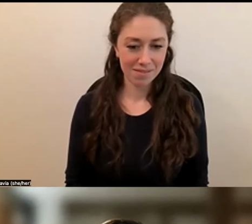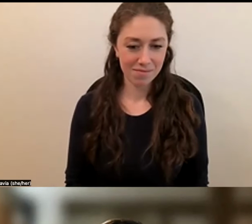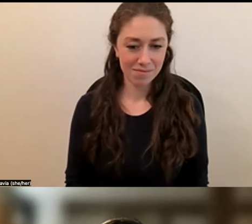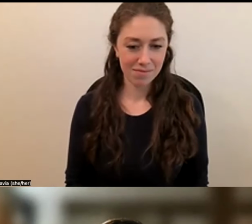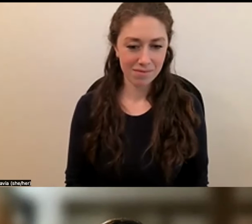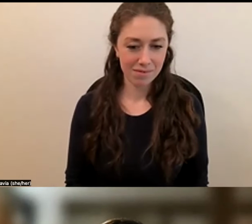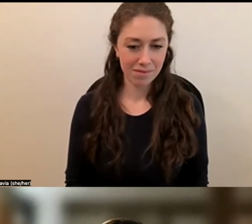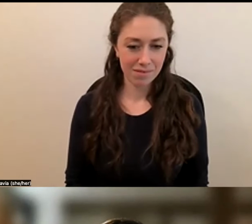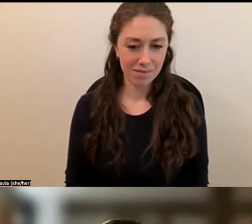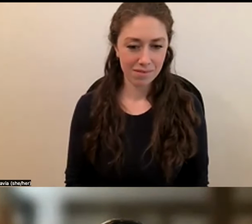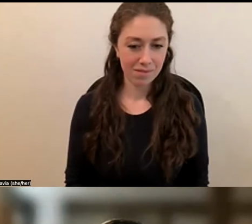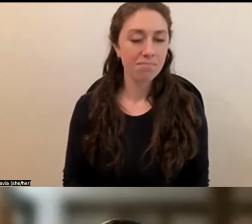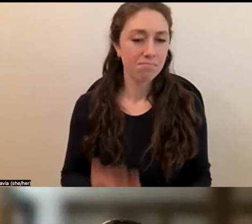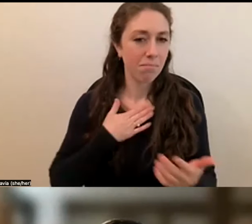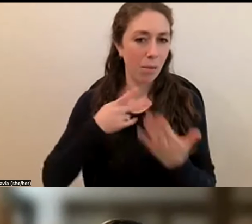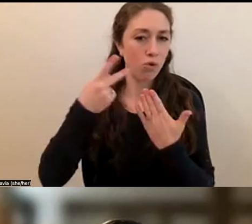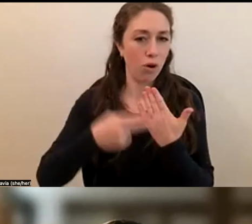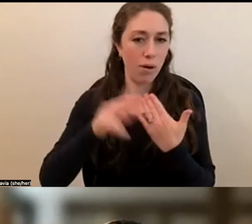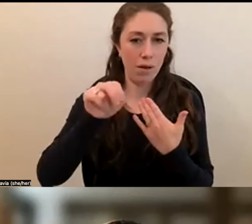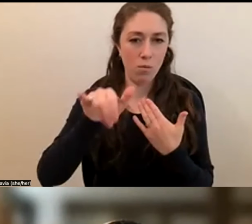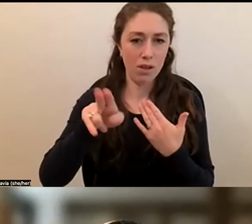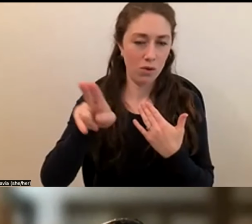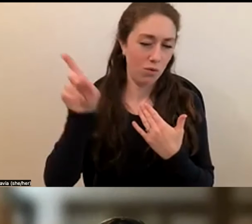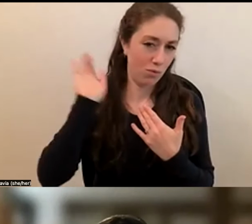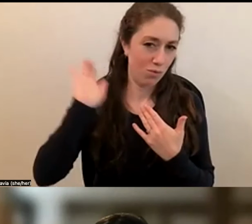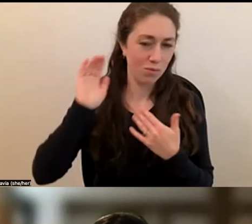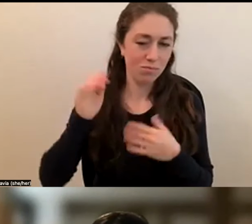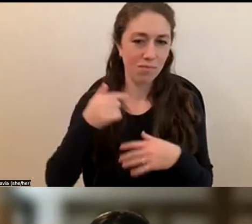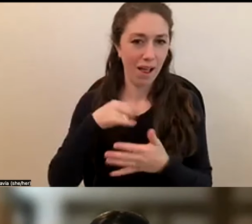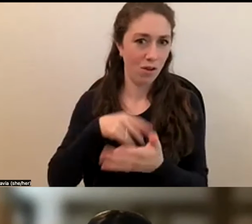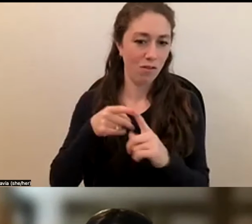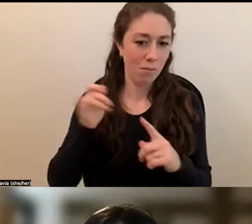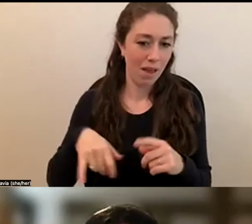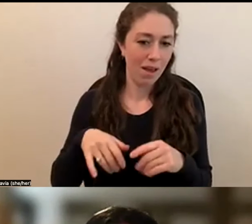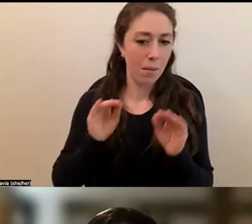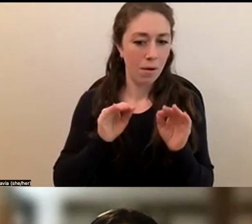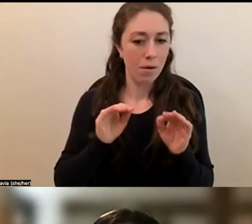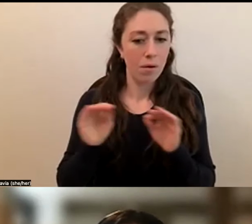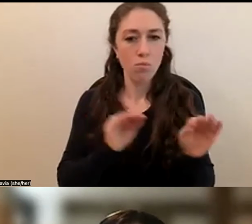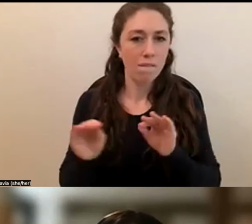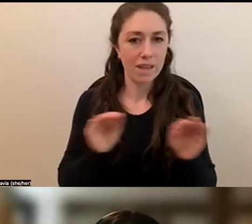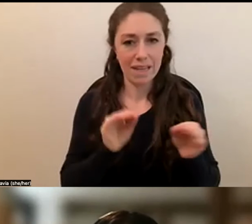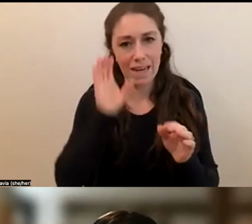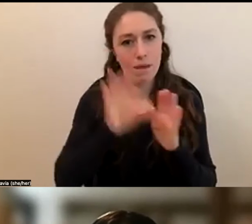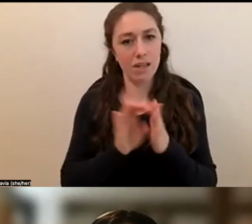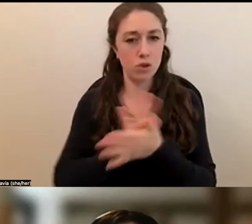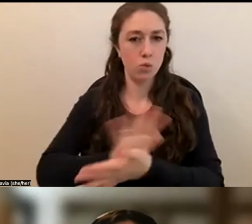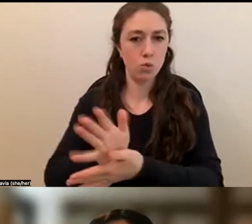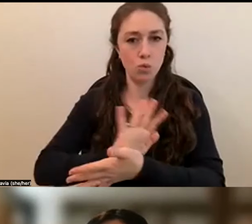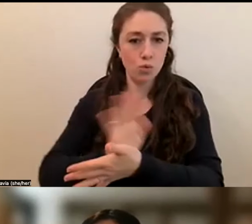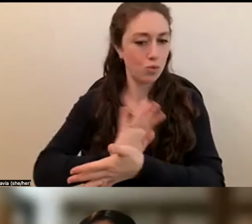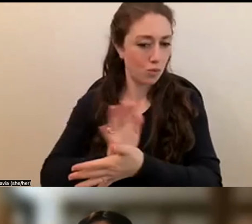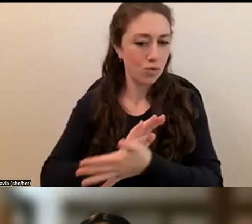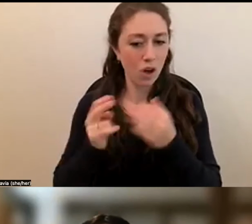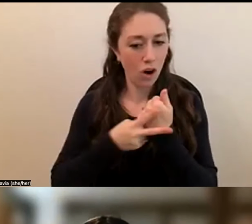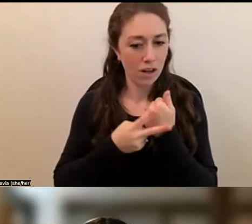my program at NYU, which is the Moving Image Archiving and Preservation Program. And I just felt like it was so important